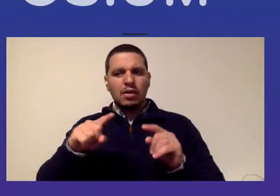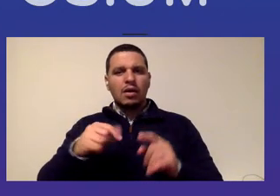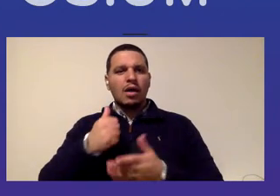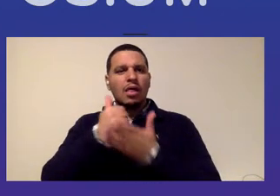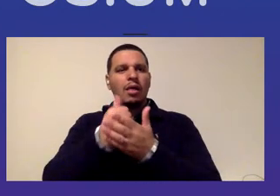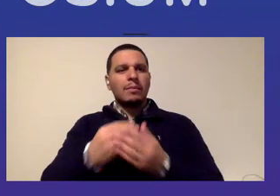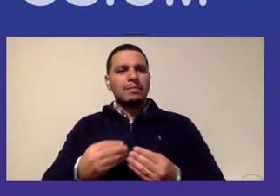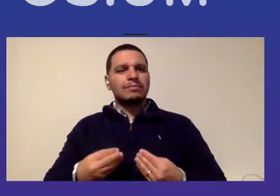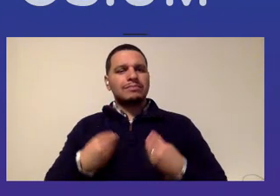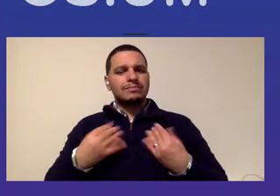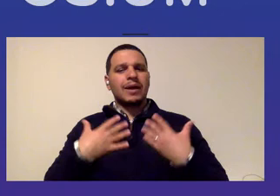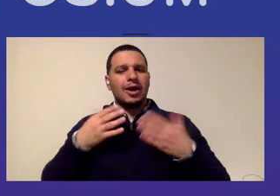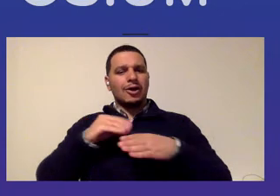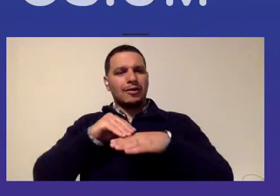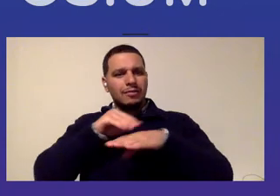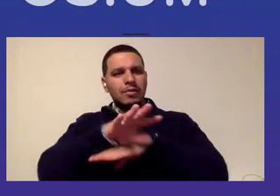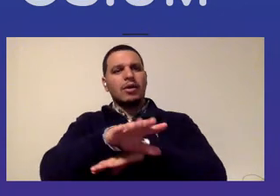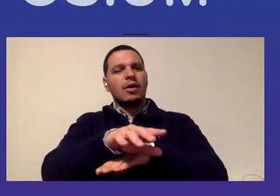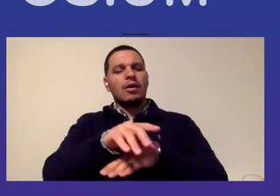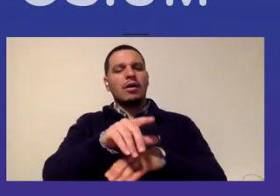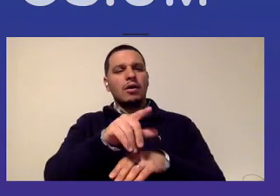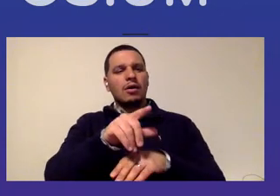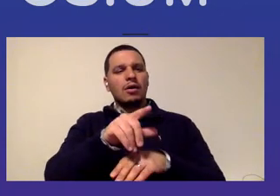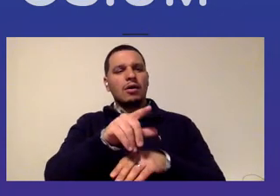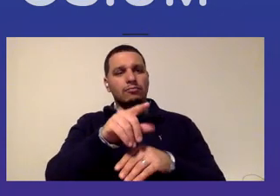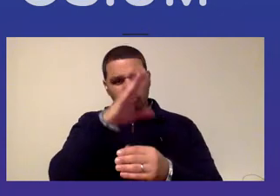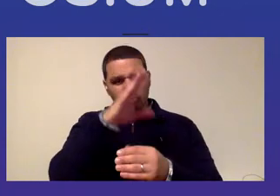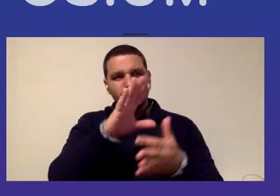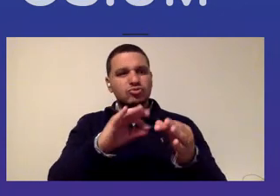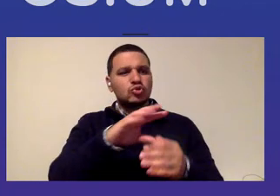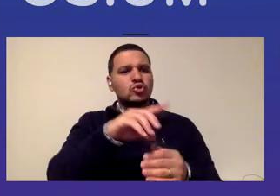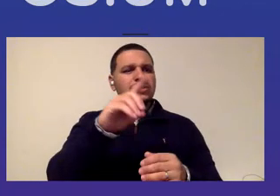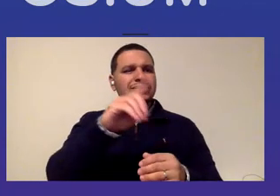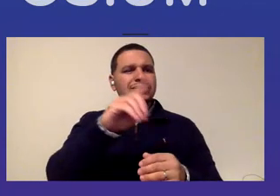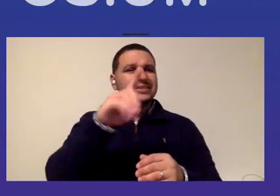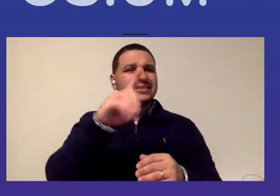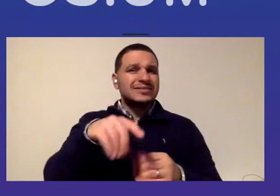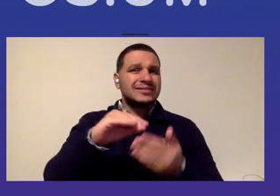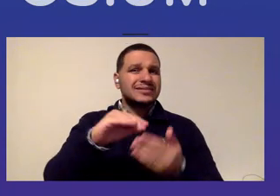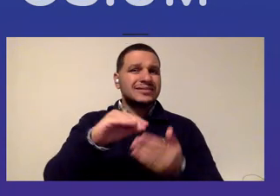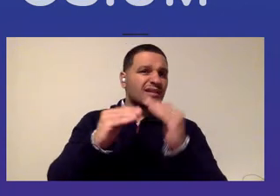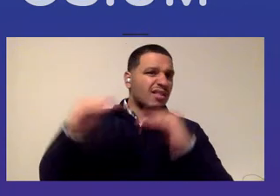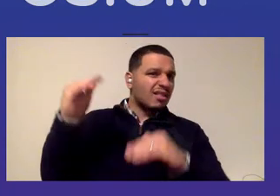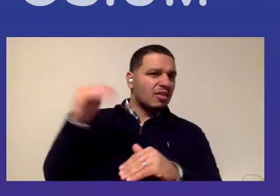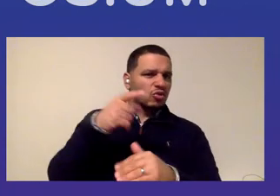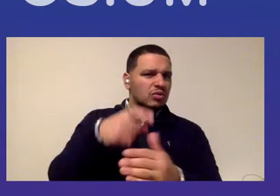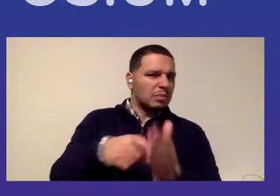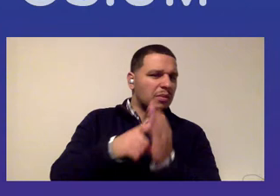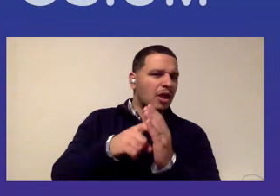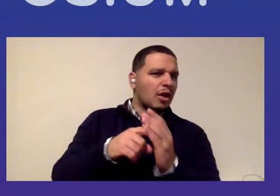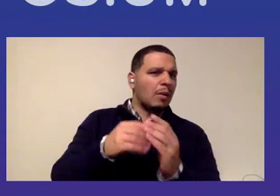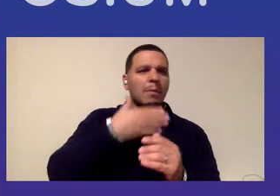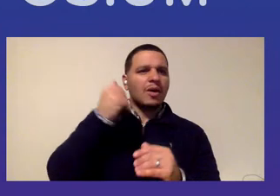to name the inequities in your city and demand better from your local elected officials.